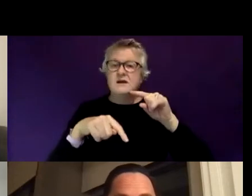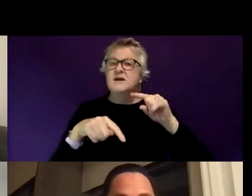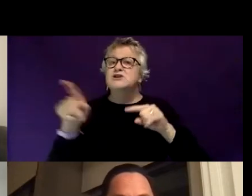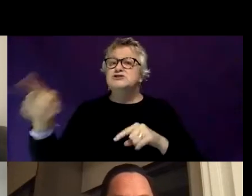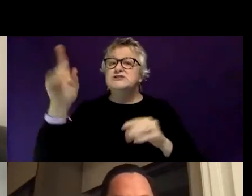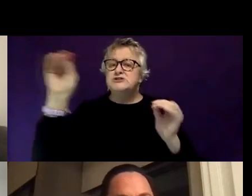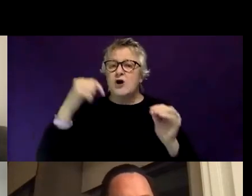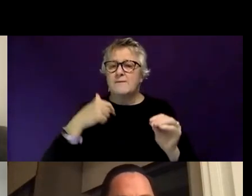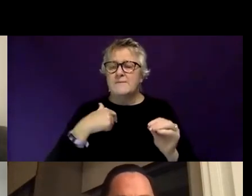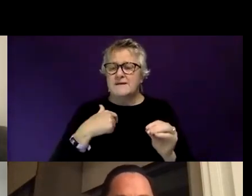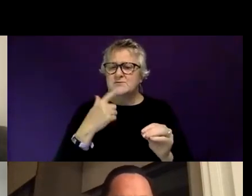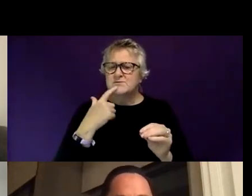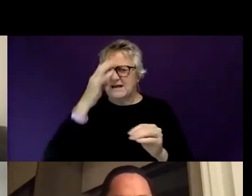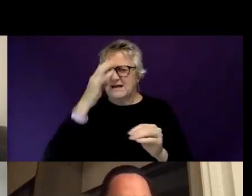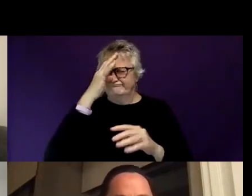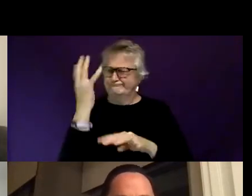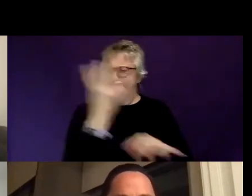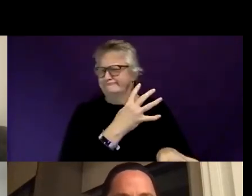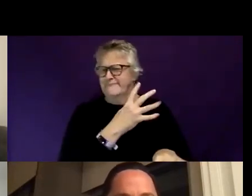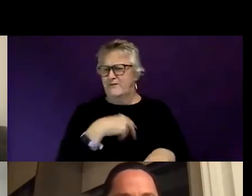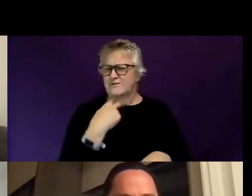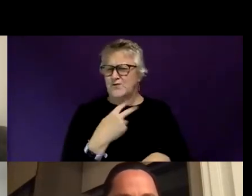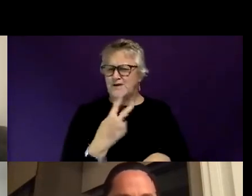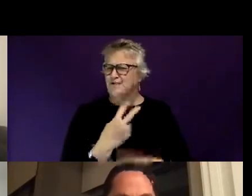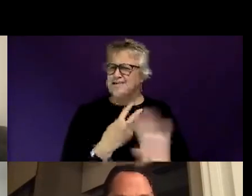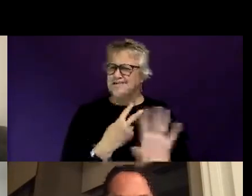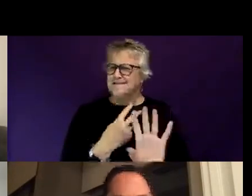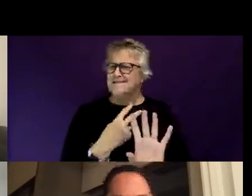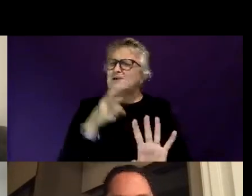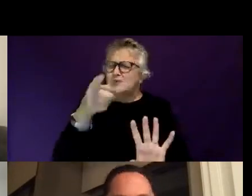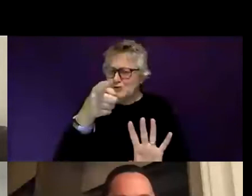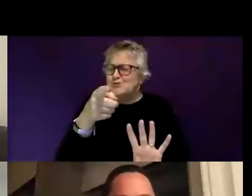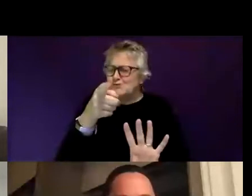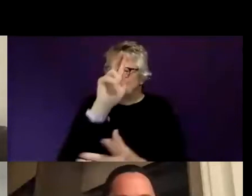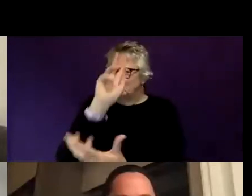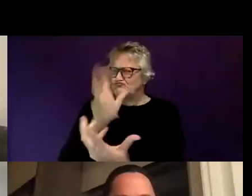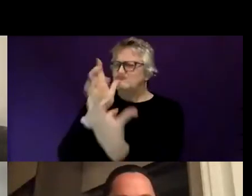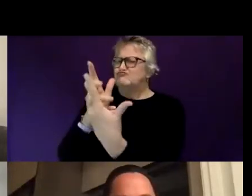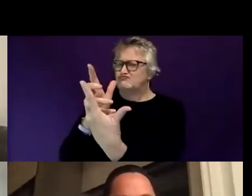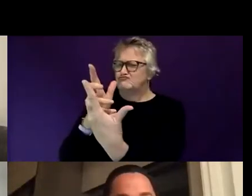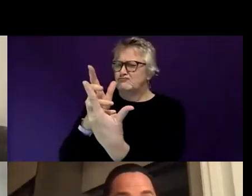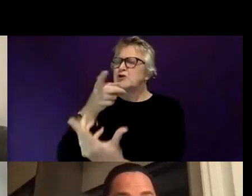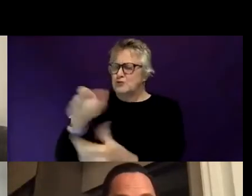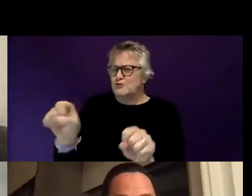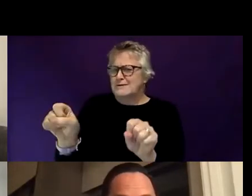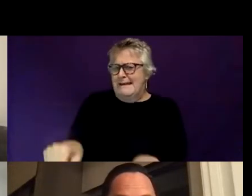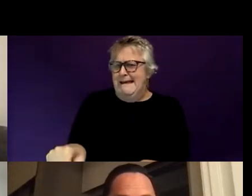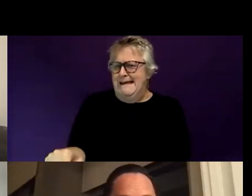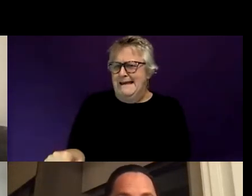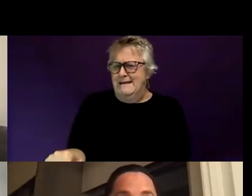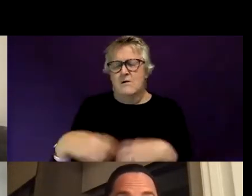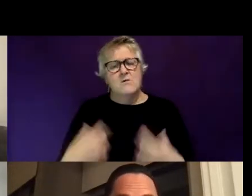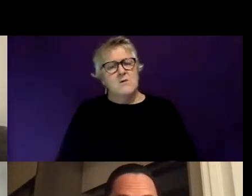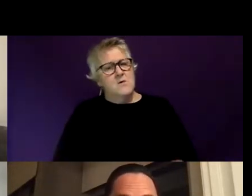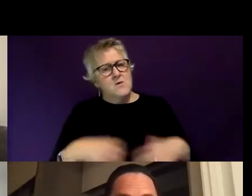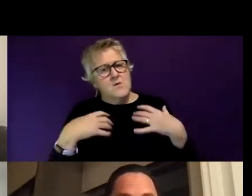and others who said, you fit the role, you can do this. And that was invaluable. And it got